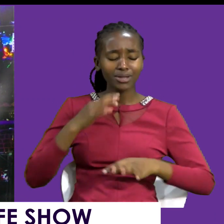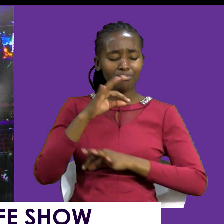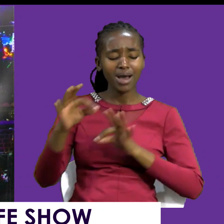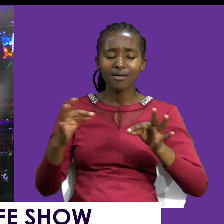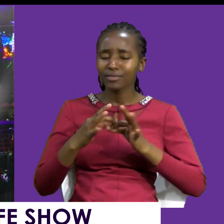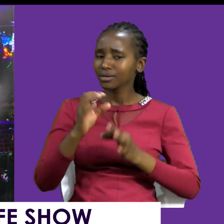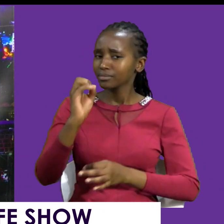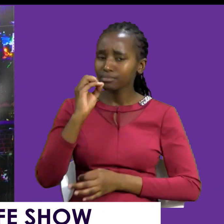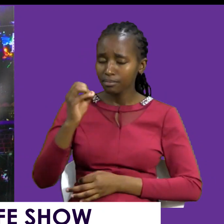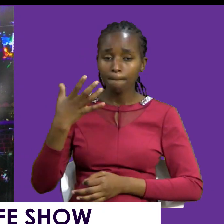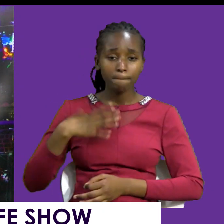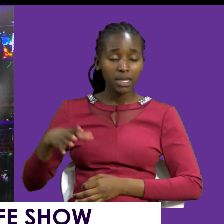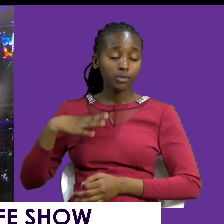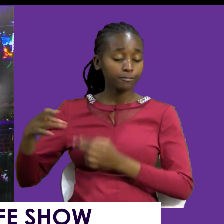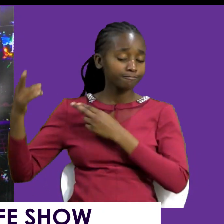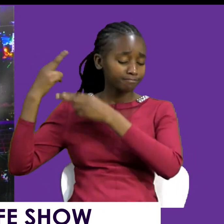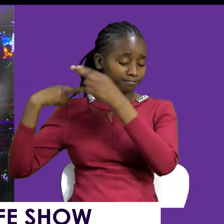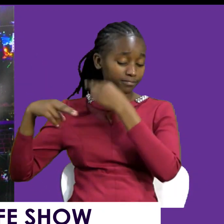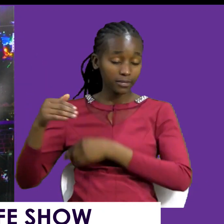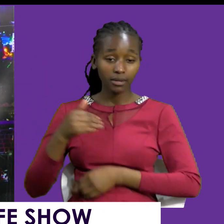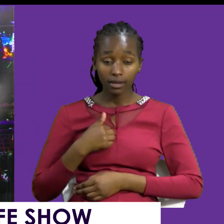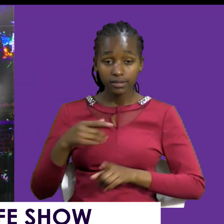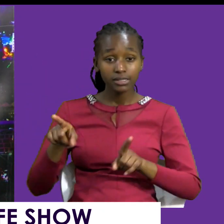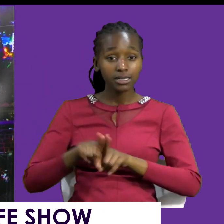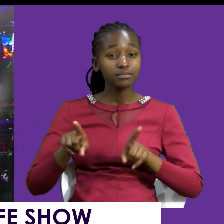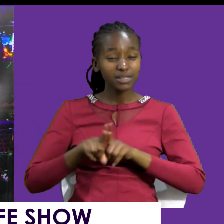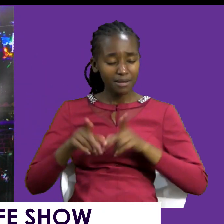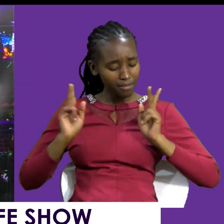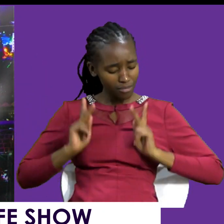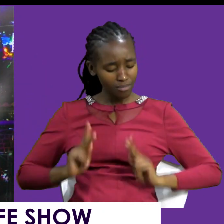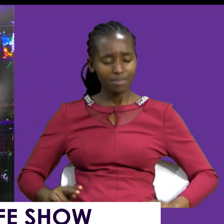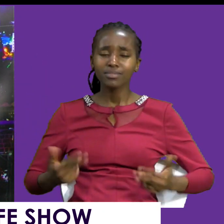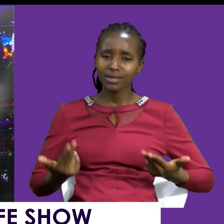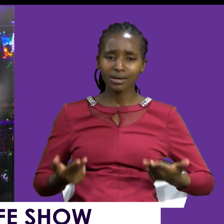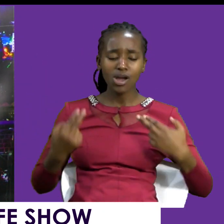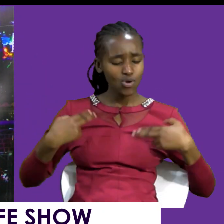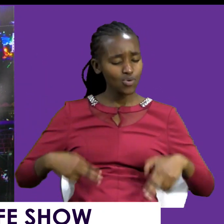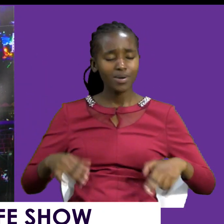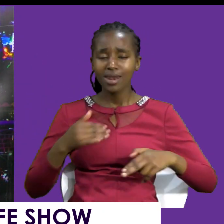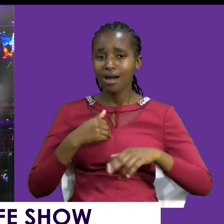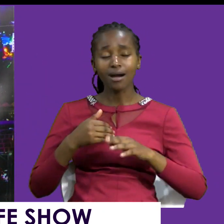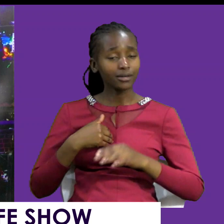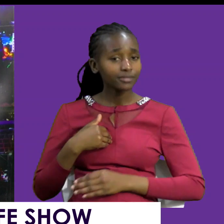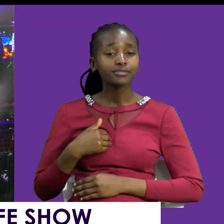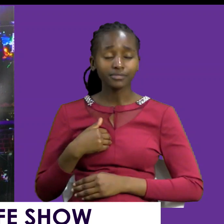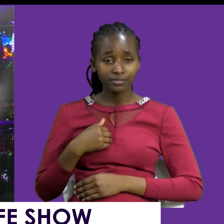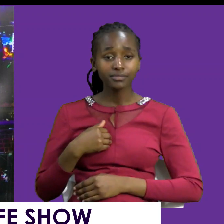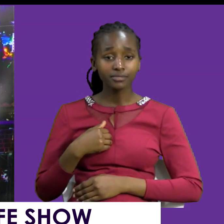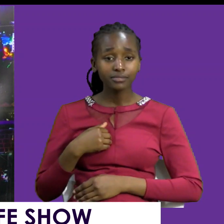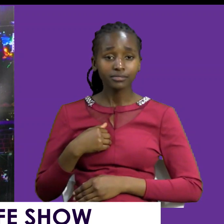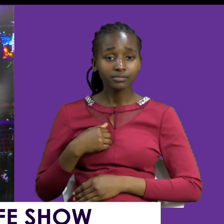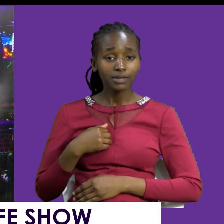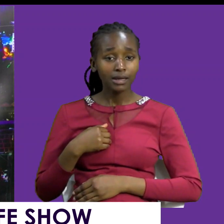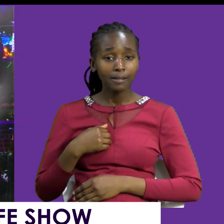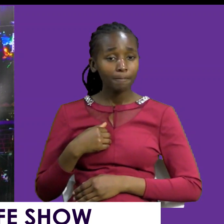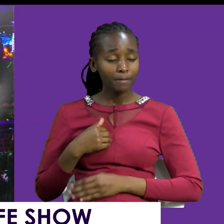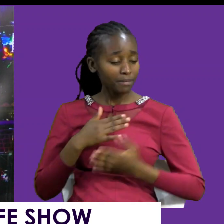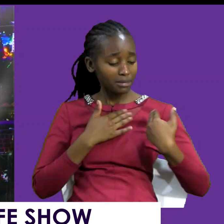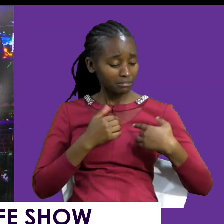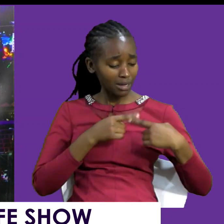dealing with people with histories. You are dealing with human beings, and human beings are broken. Human